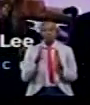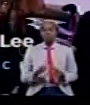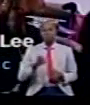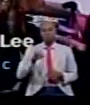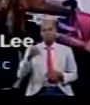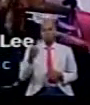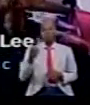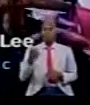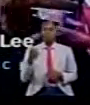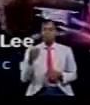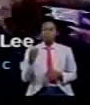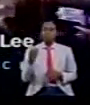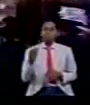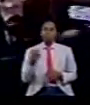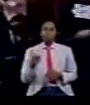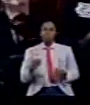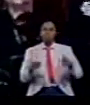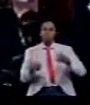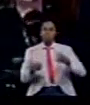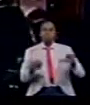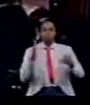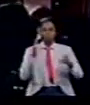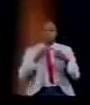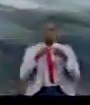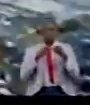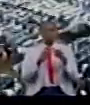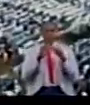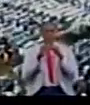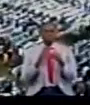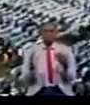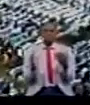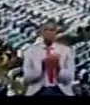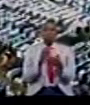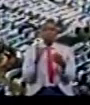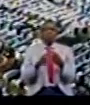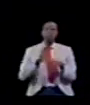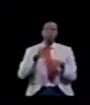Every life, in every family, in the mighty name of Jesus Christ.